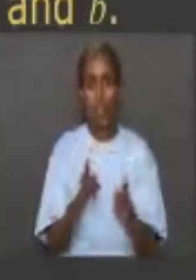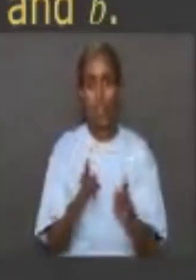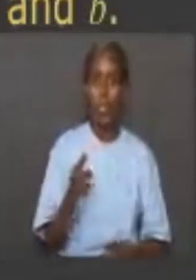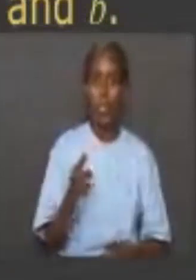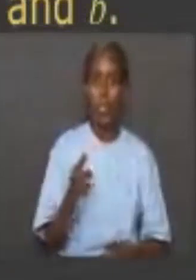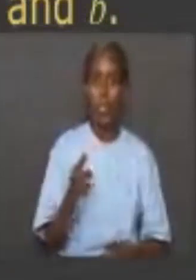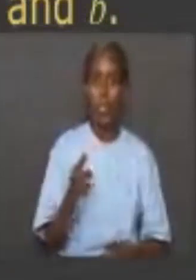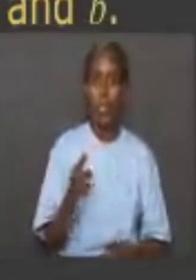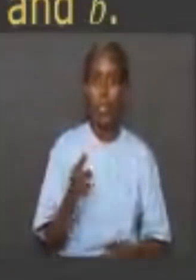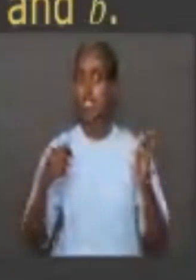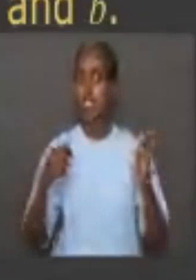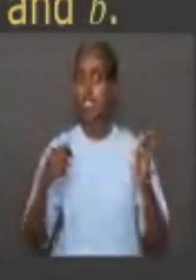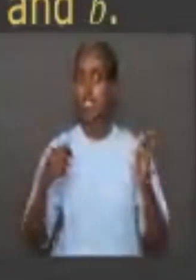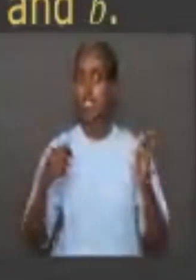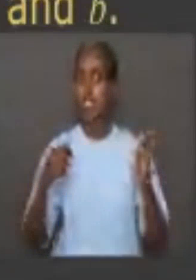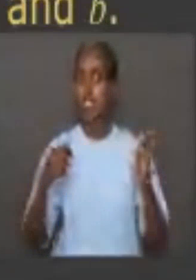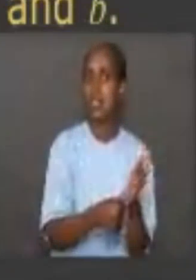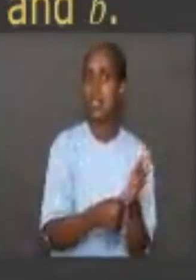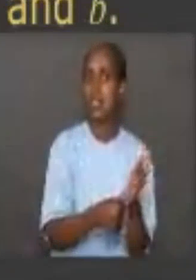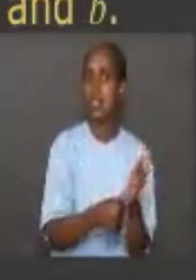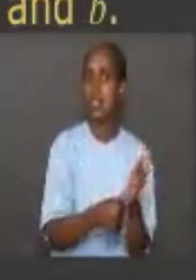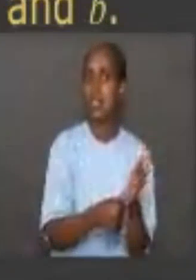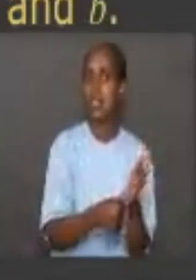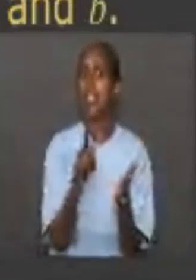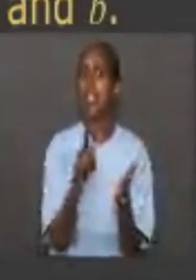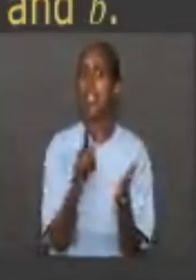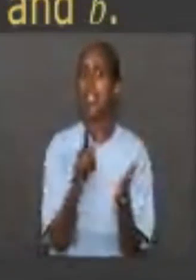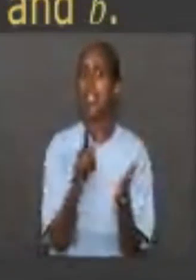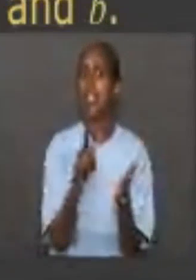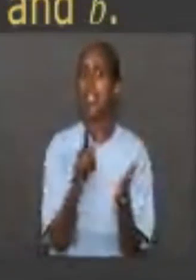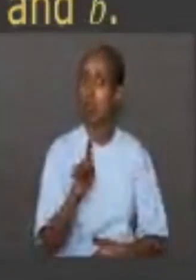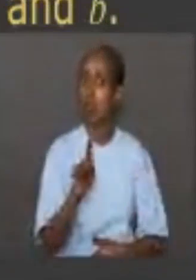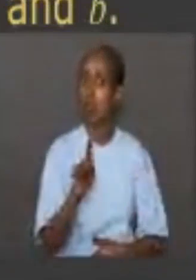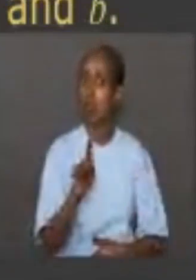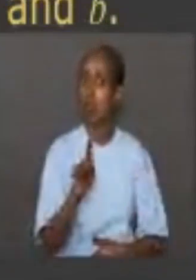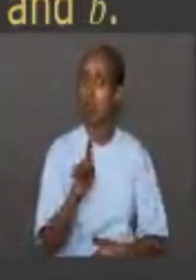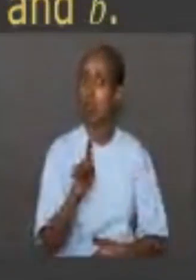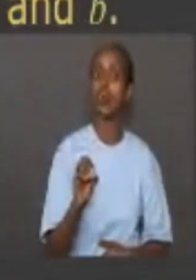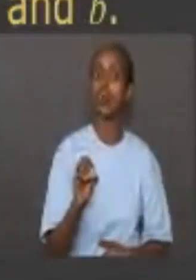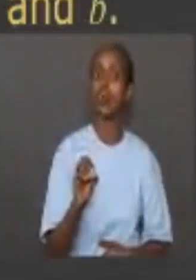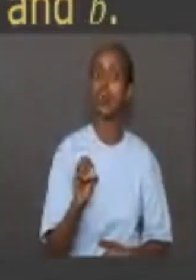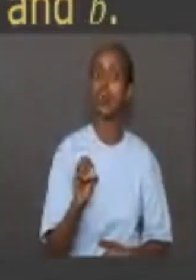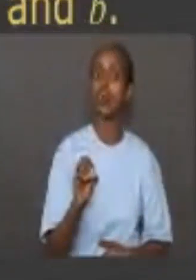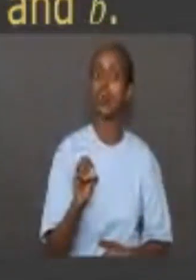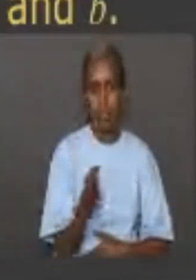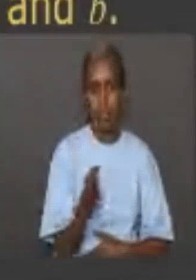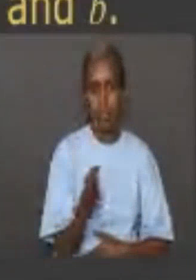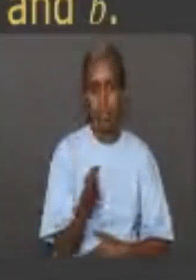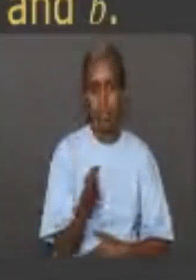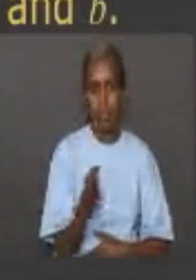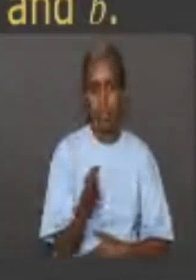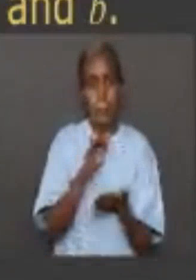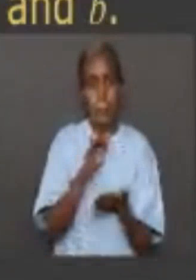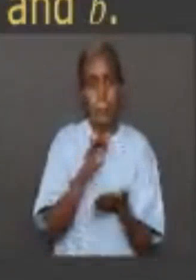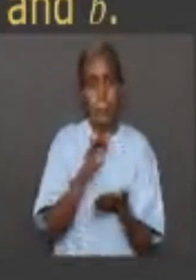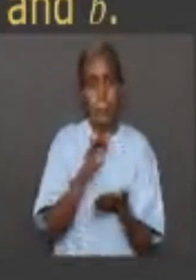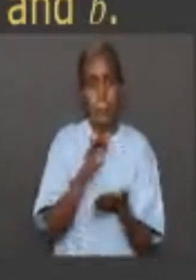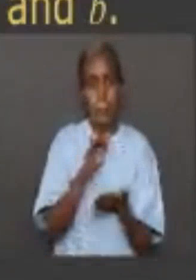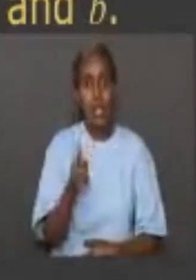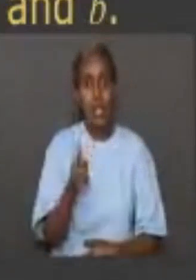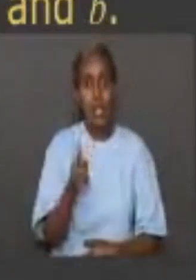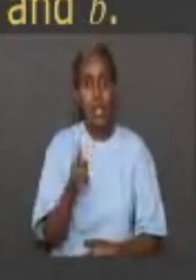signs, then there is at least one zero of f between a and